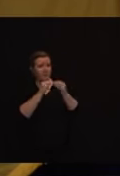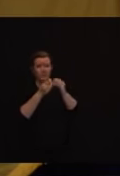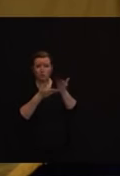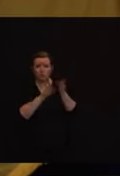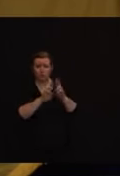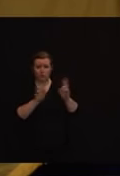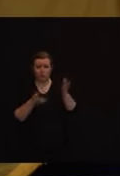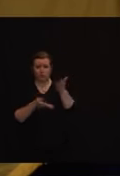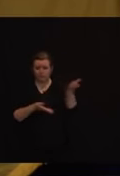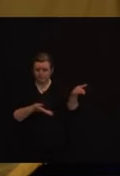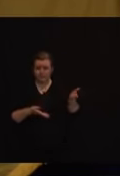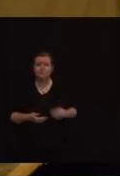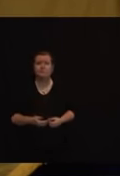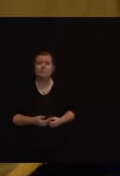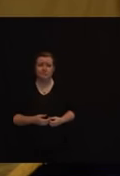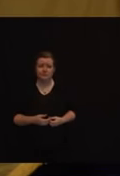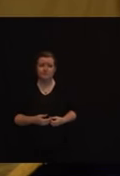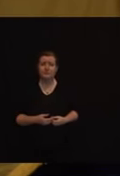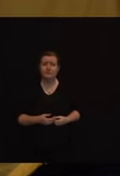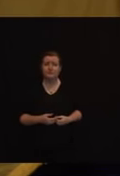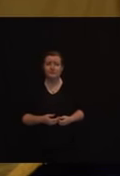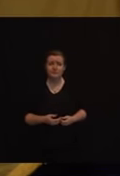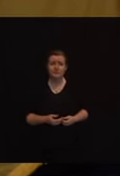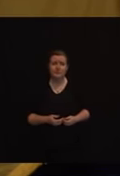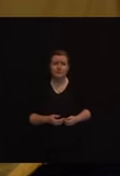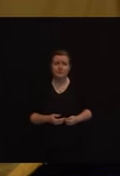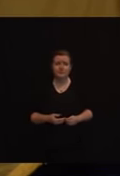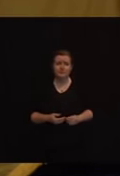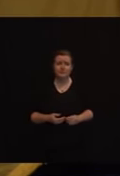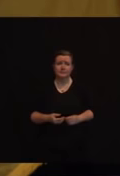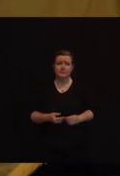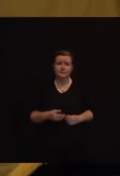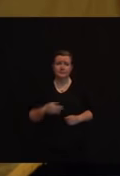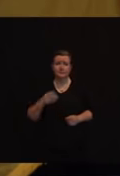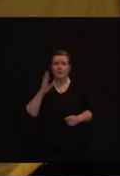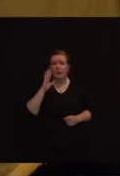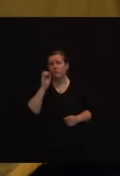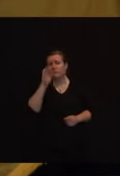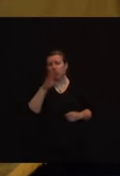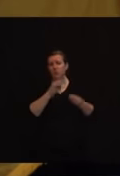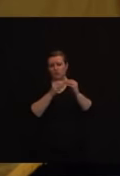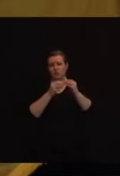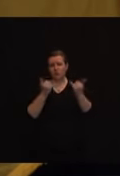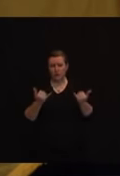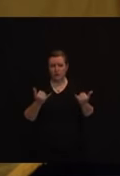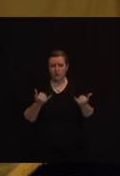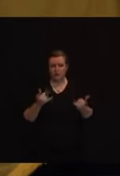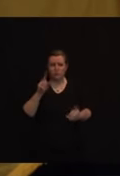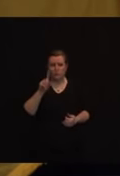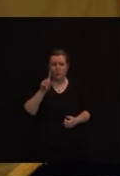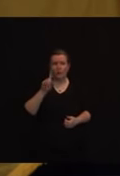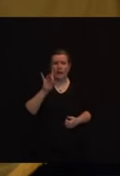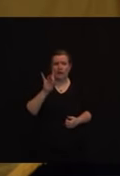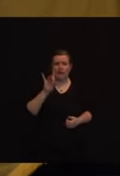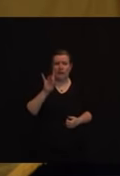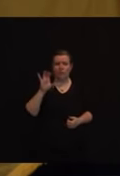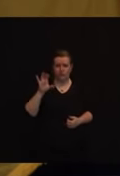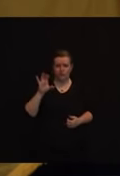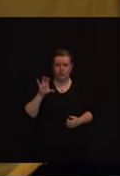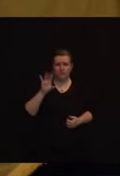posted. And before I leave here today, if I can, I'll give it to you. I'm waiting up. It's